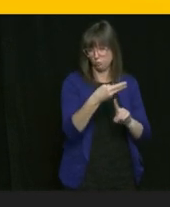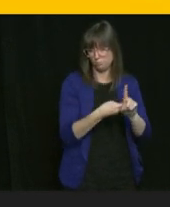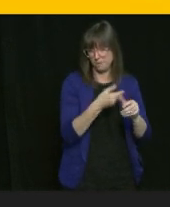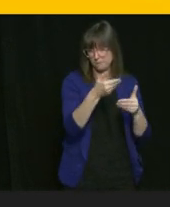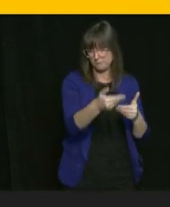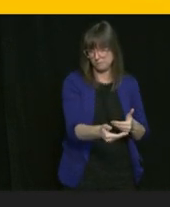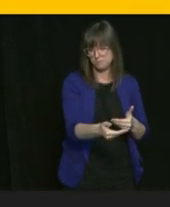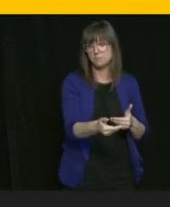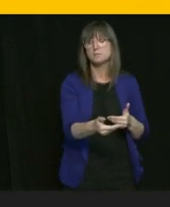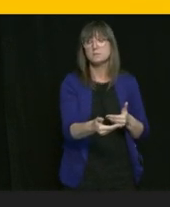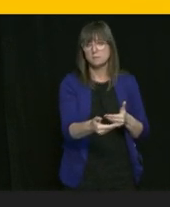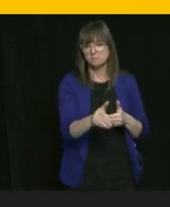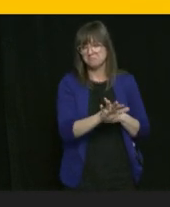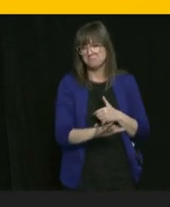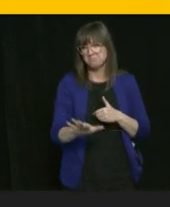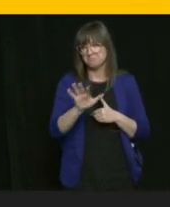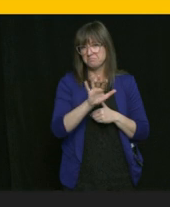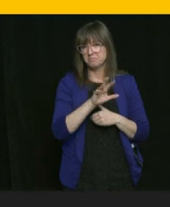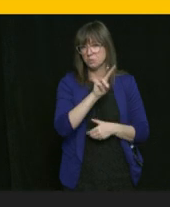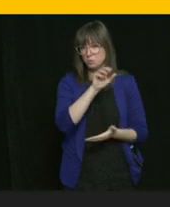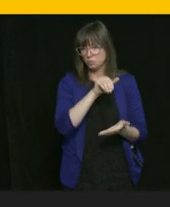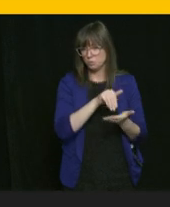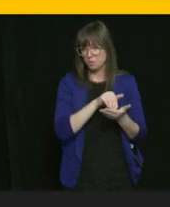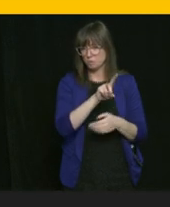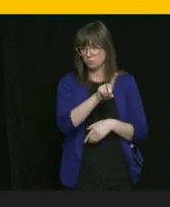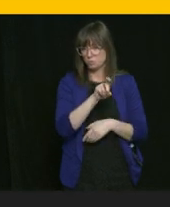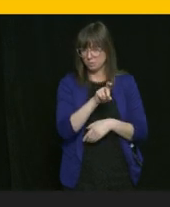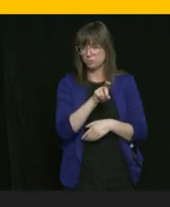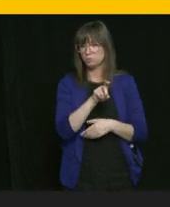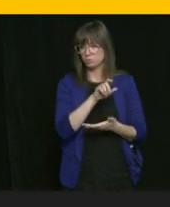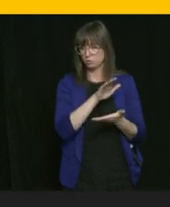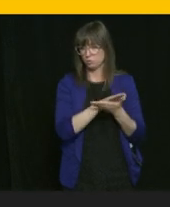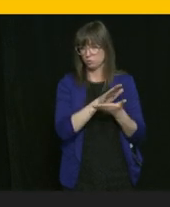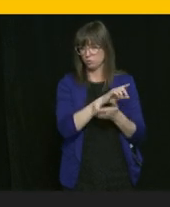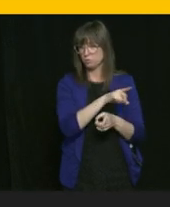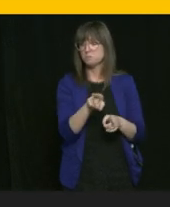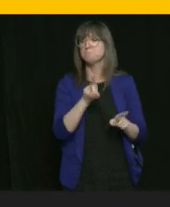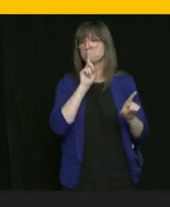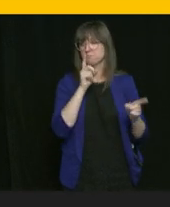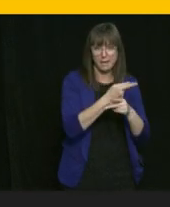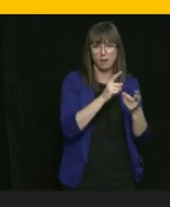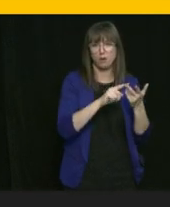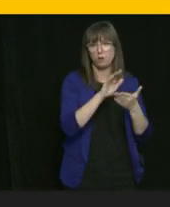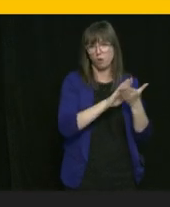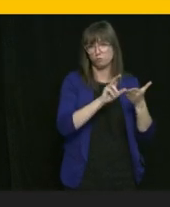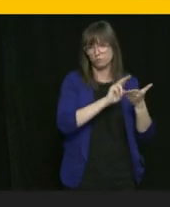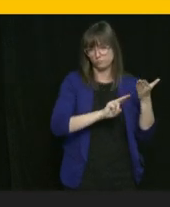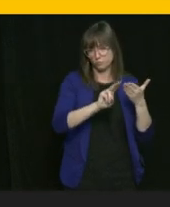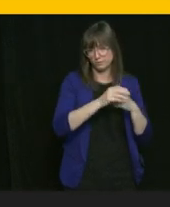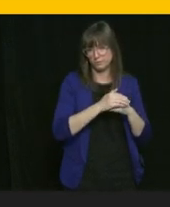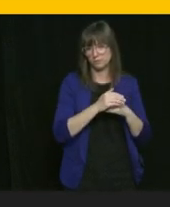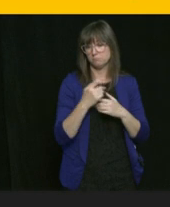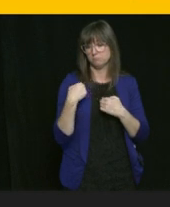Canada, approximately 2,100 have reported at least one. 2 months since most